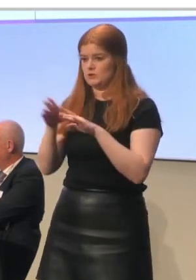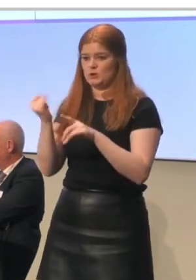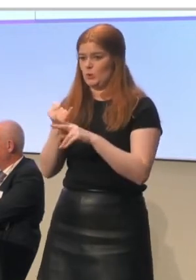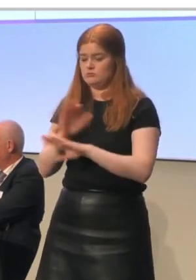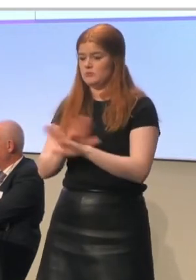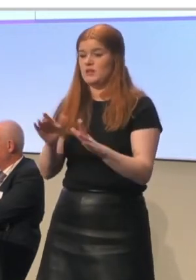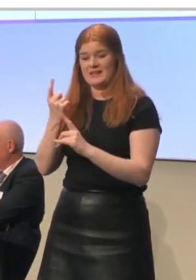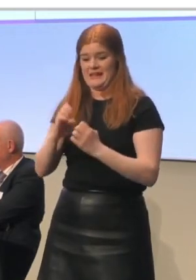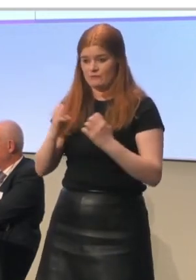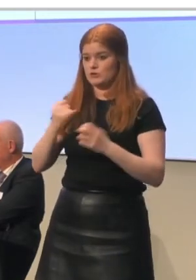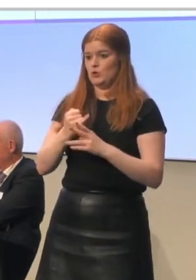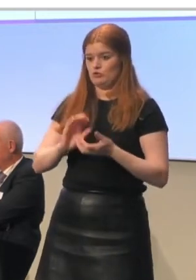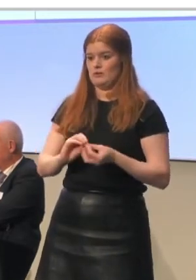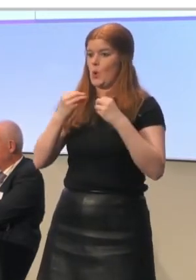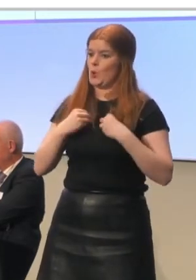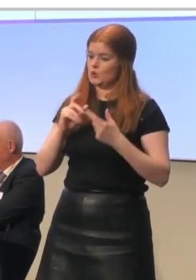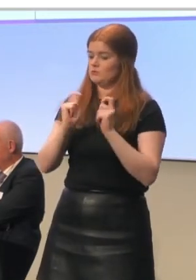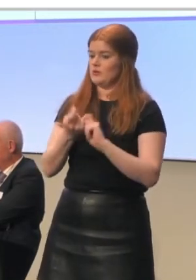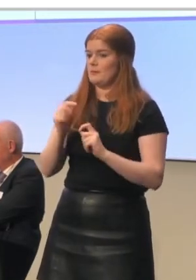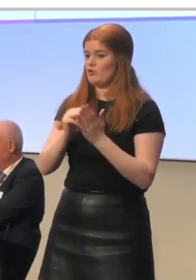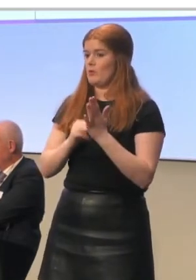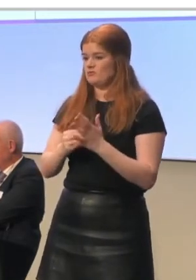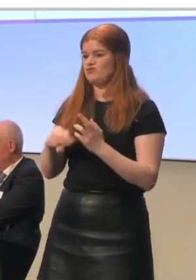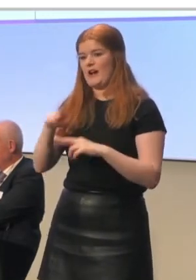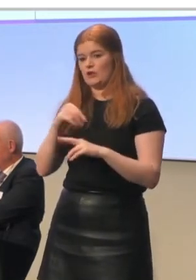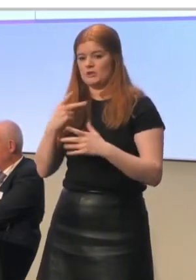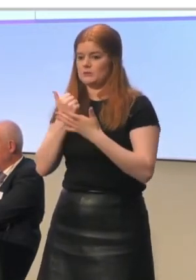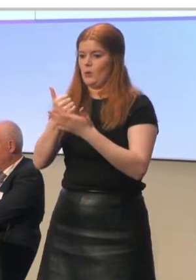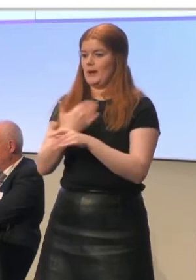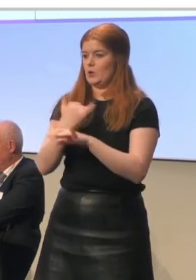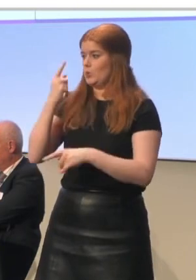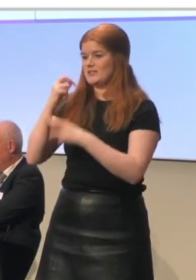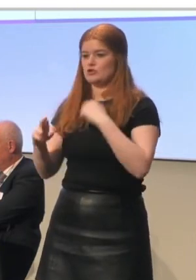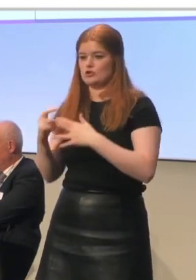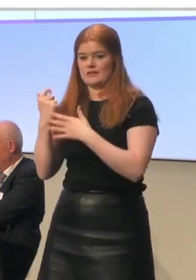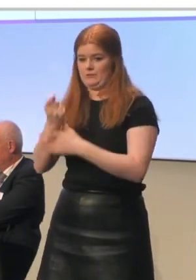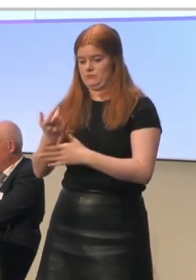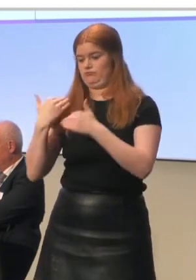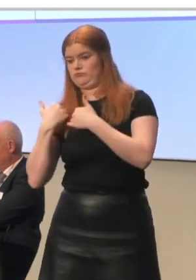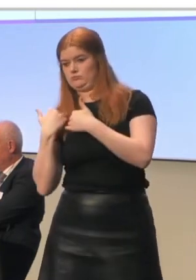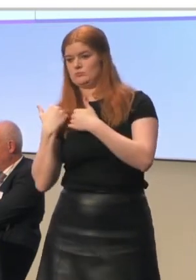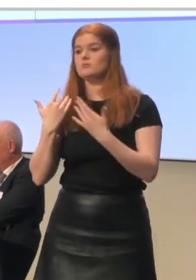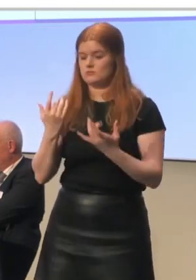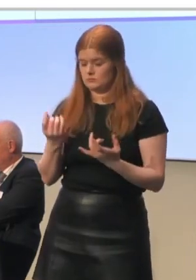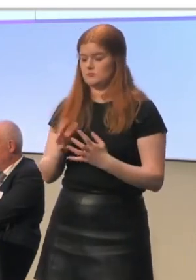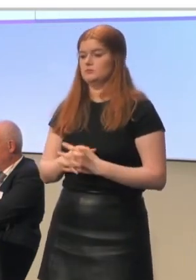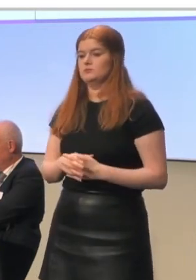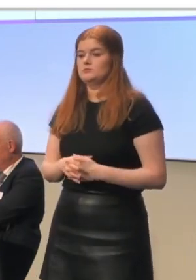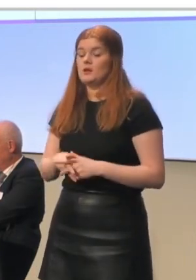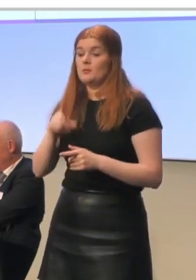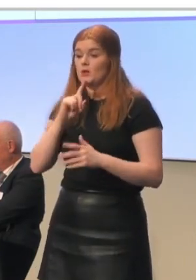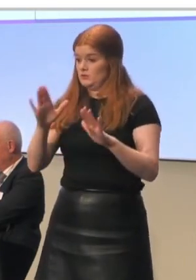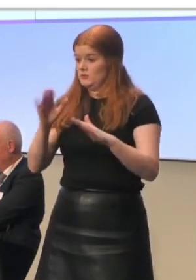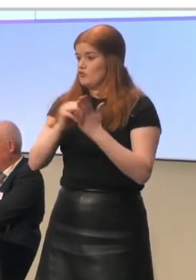have developed their own transition programme, which was often overseen or supported by a teacher who was given responsibility in this area. Now, that said,